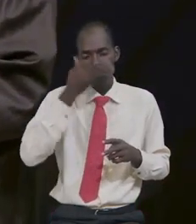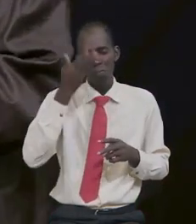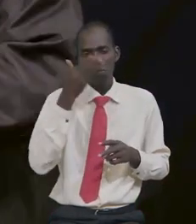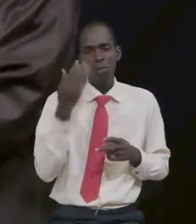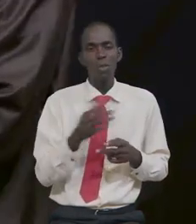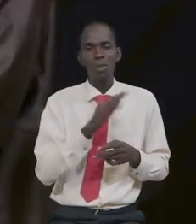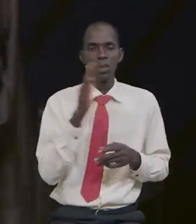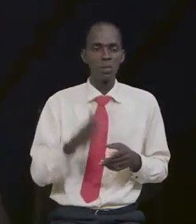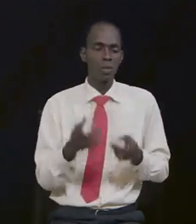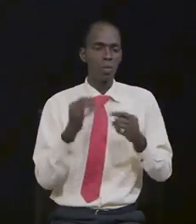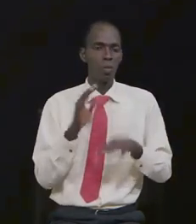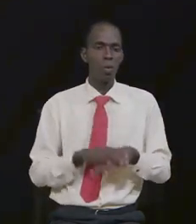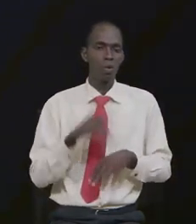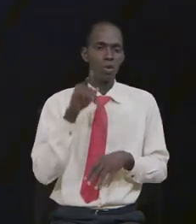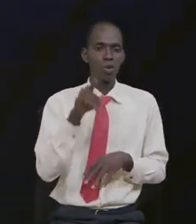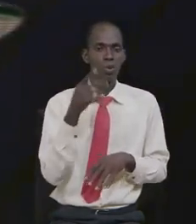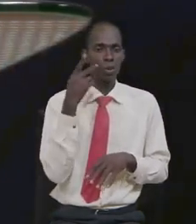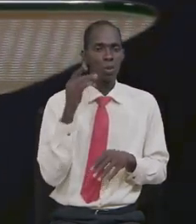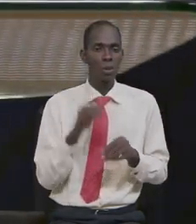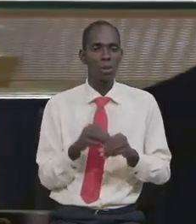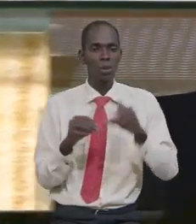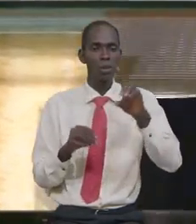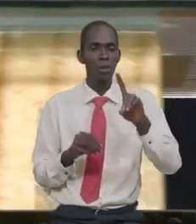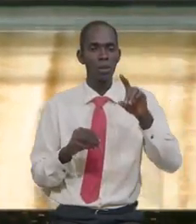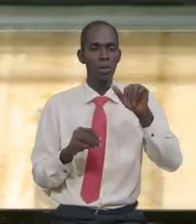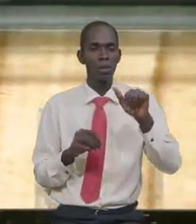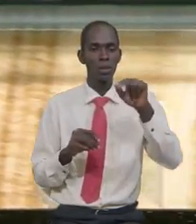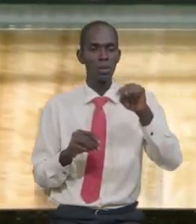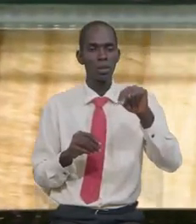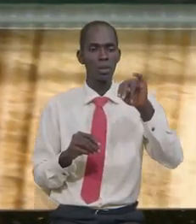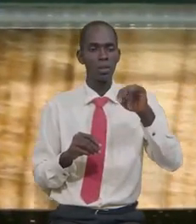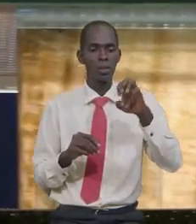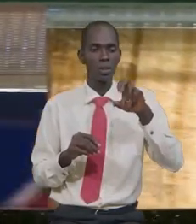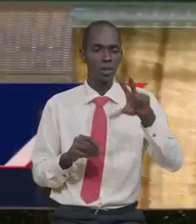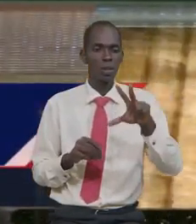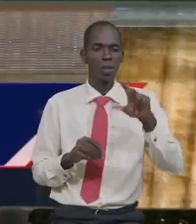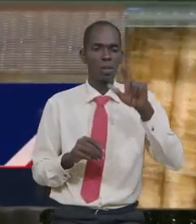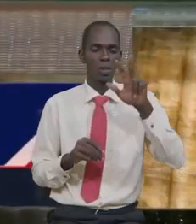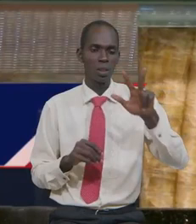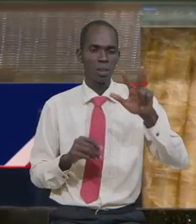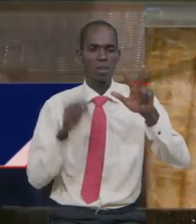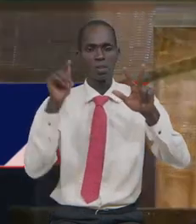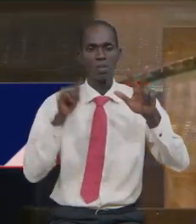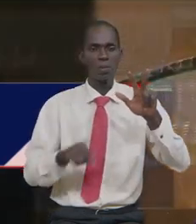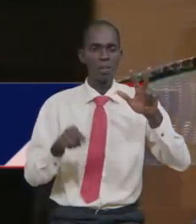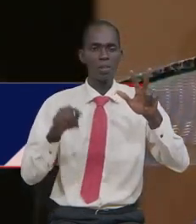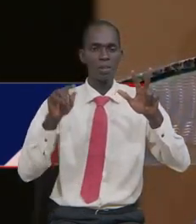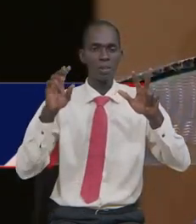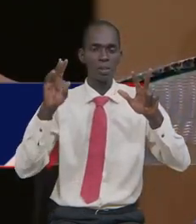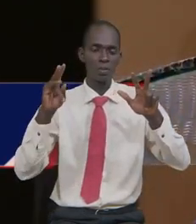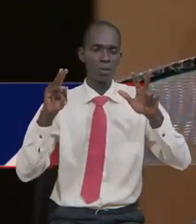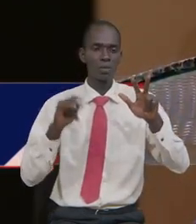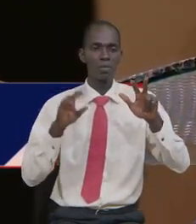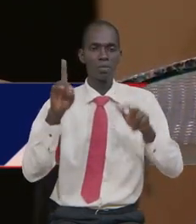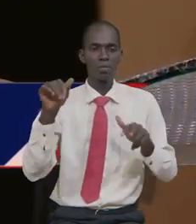you. And let's come to Daniel chapter 3. Daniel chapter 3, reading from verse 17. It